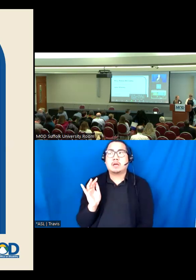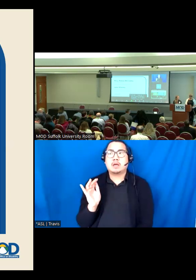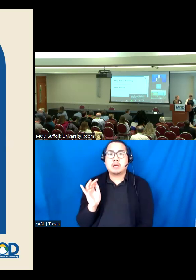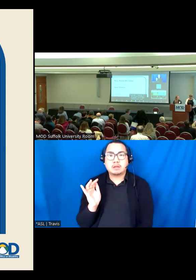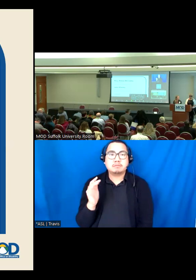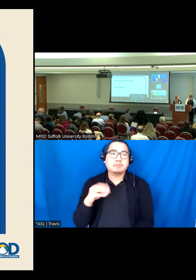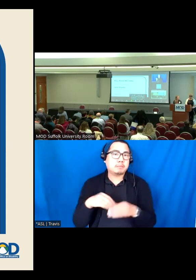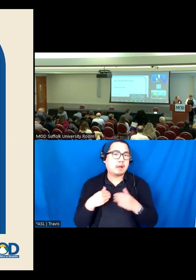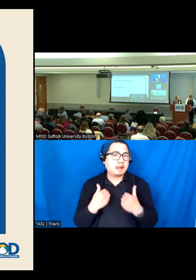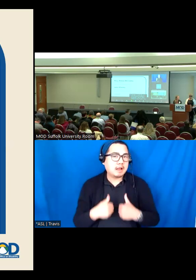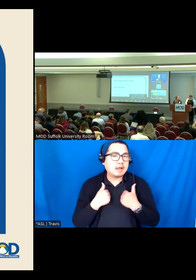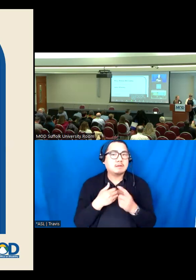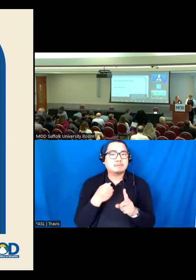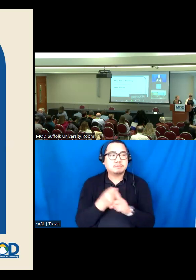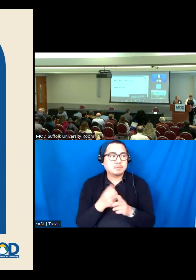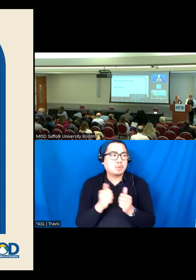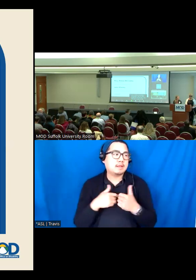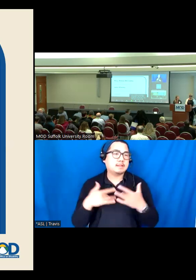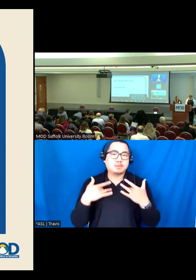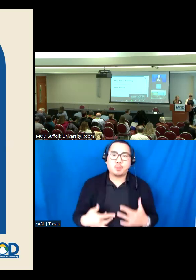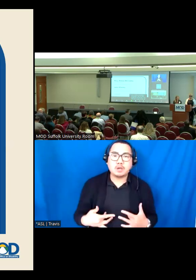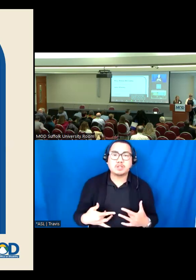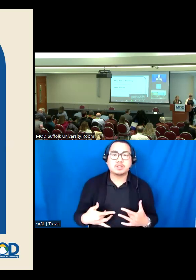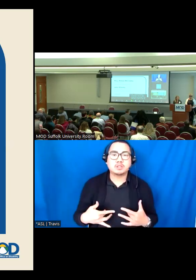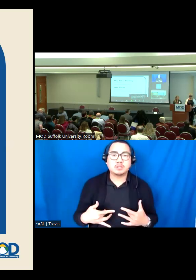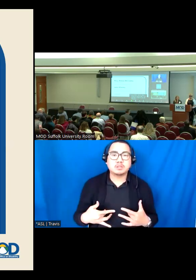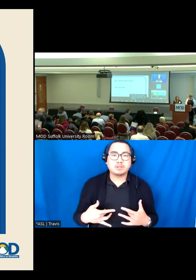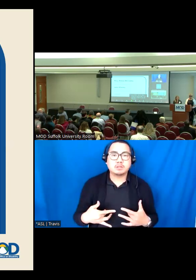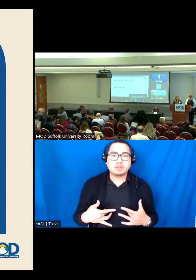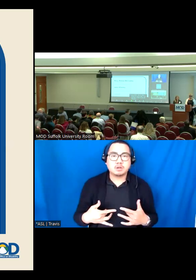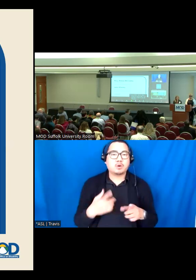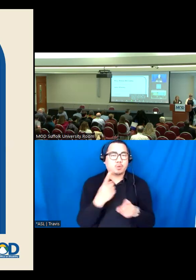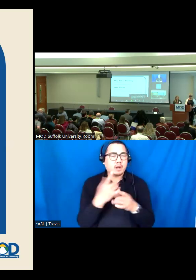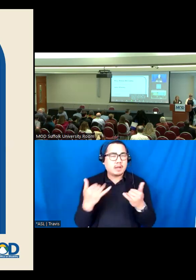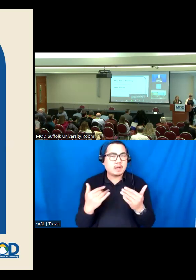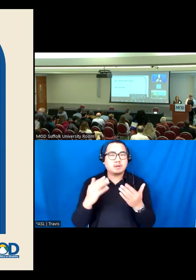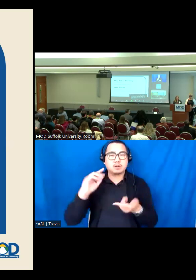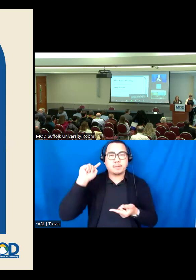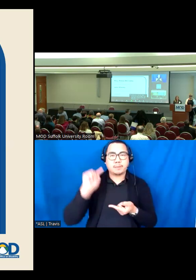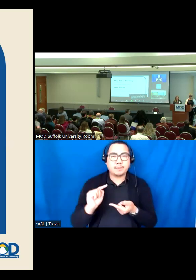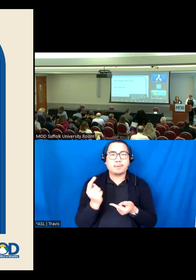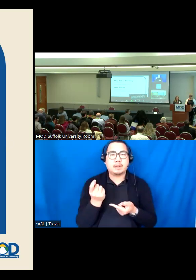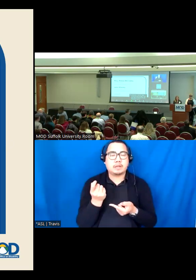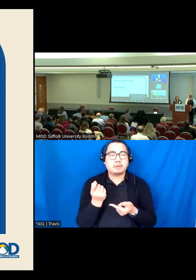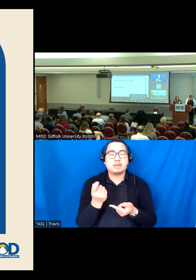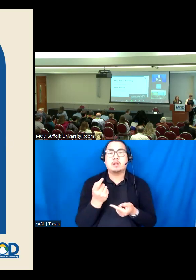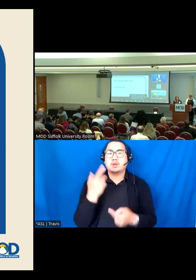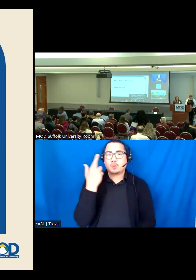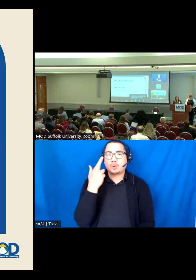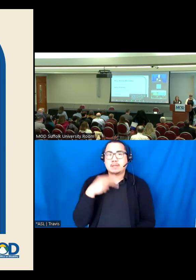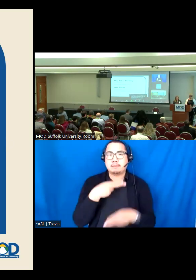my life with depression that is in partial remission at this point. The reason that I mention these